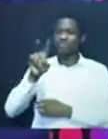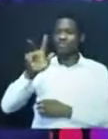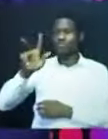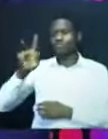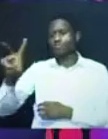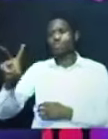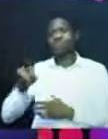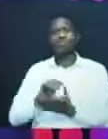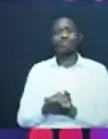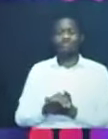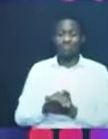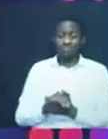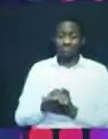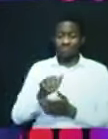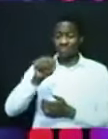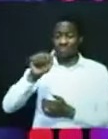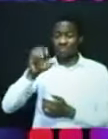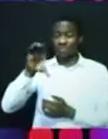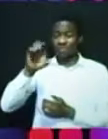20:32.